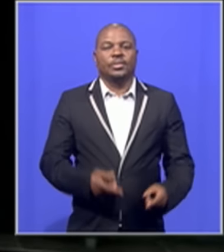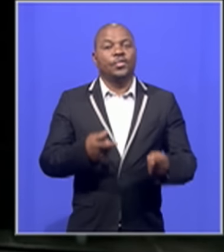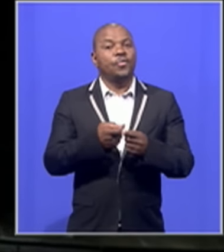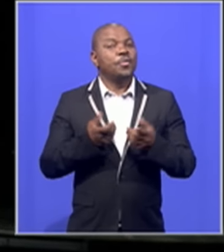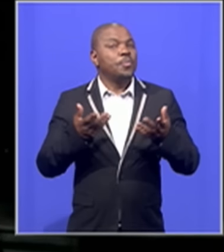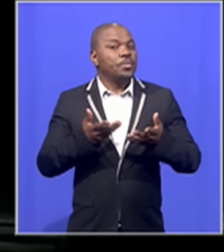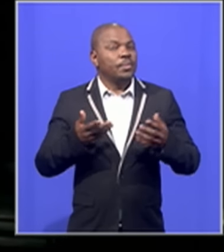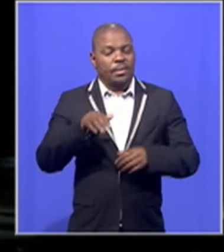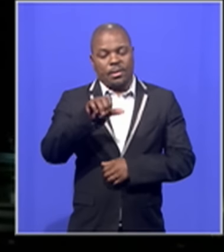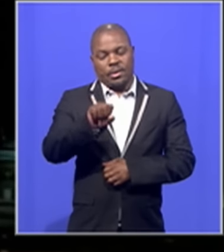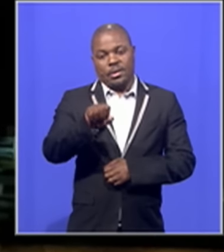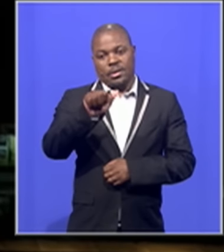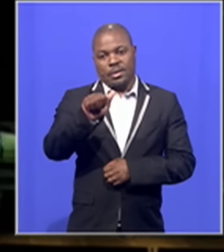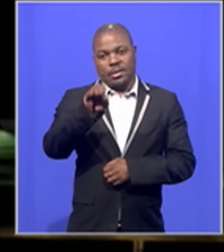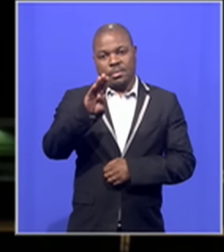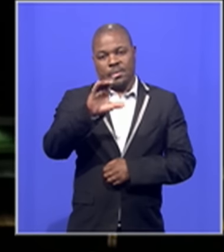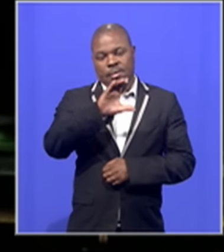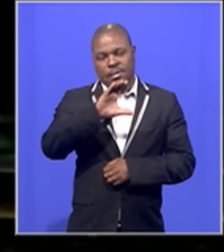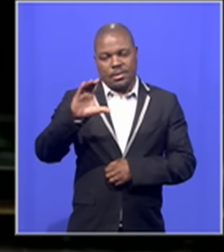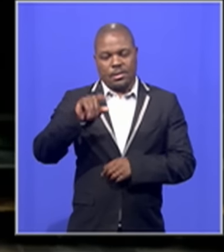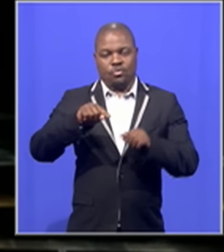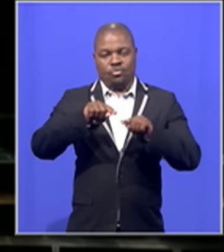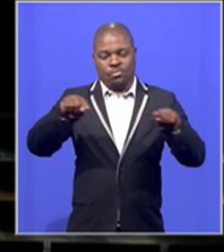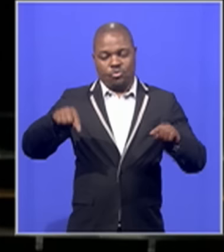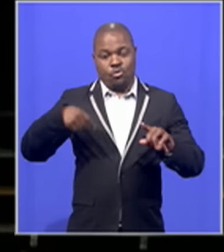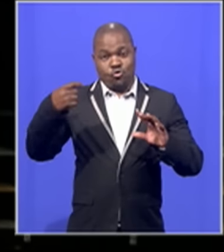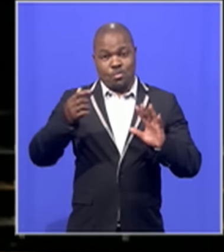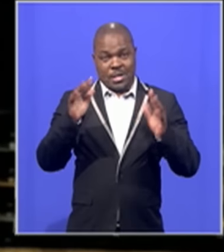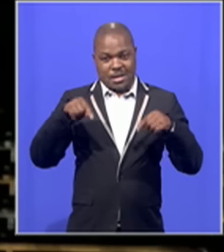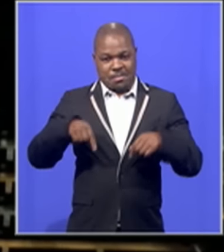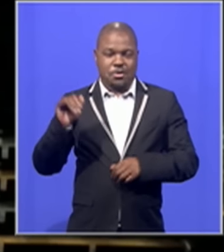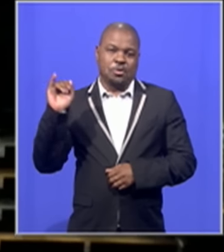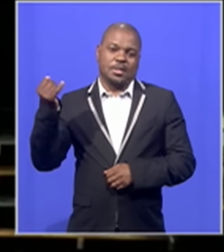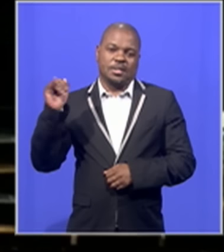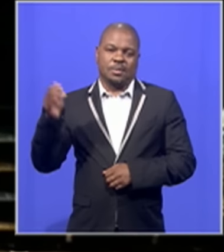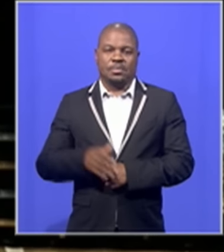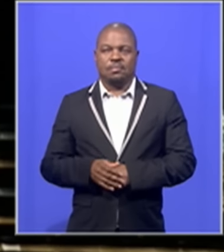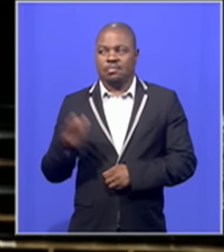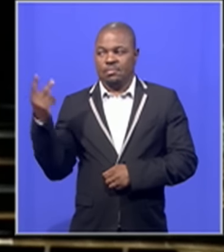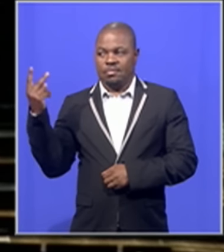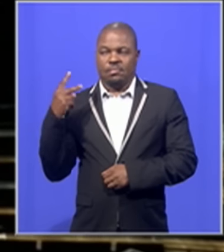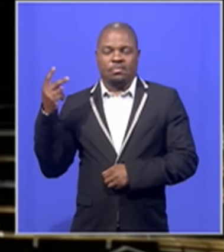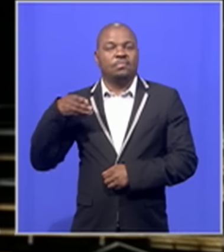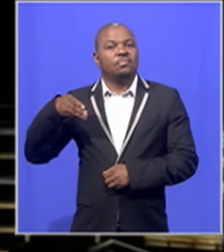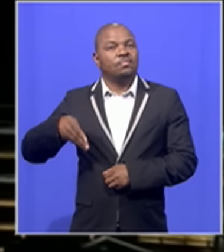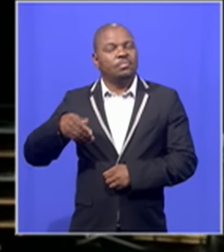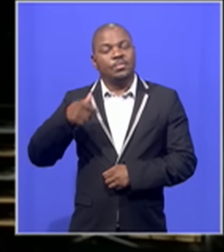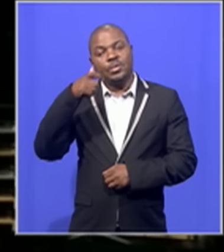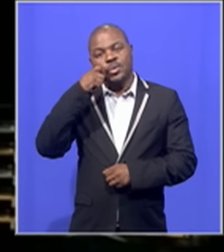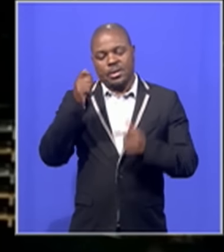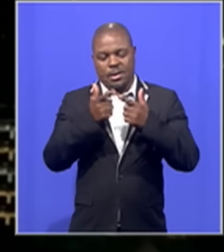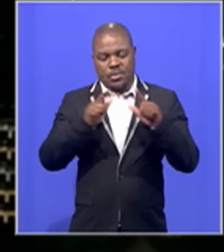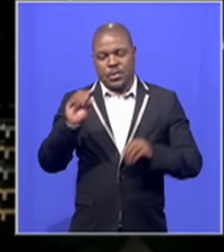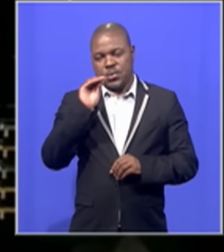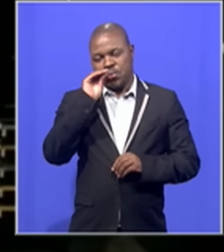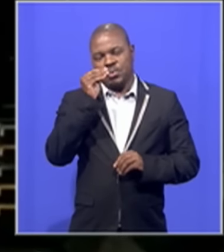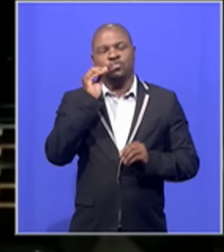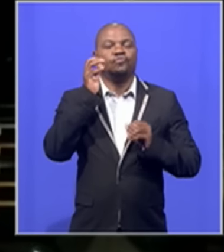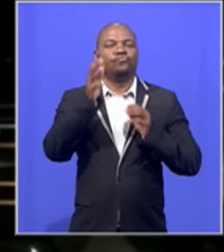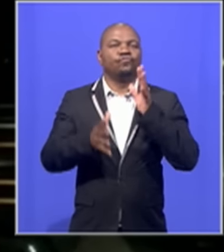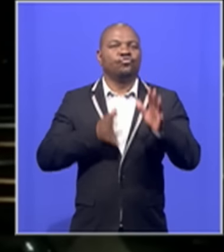ka tlhamalalo go tswa mo SABC Studio 10 Auckland Park, Johannesburg, re go tlisetsa kgaso ya dikgang tsa